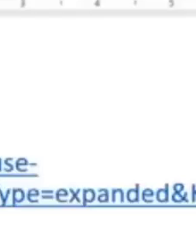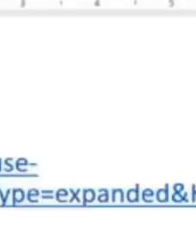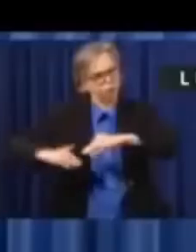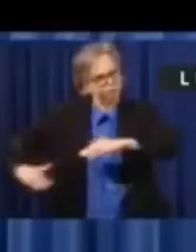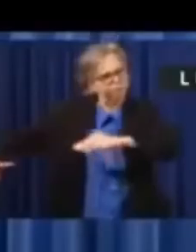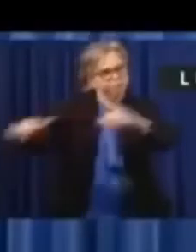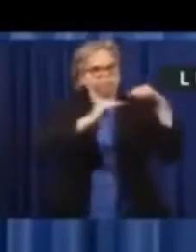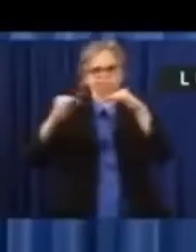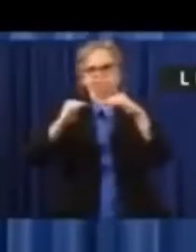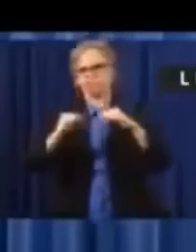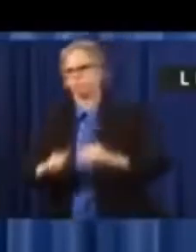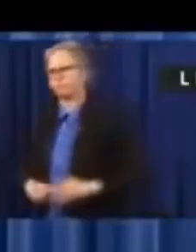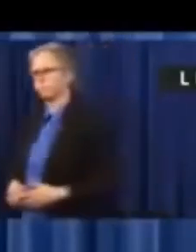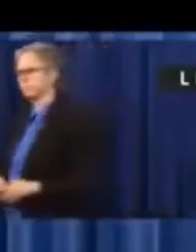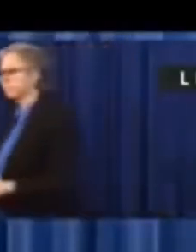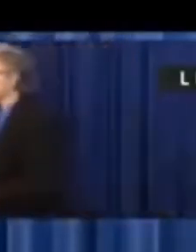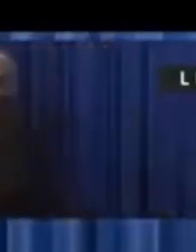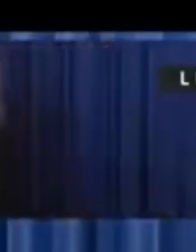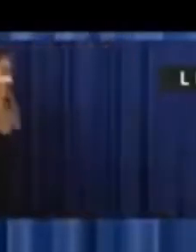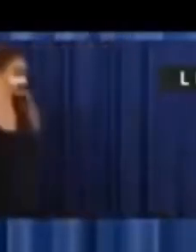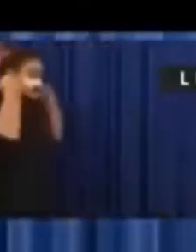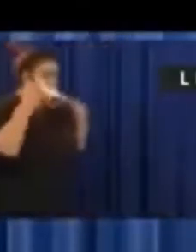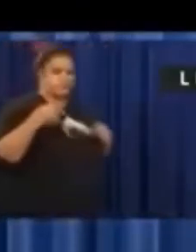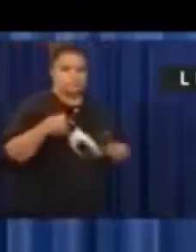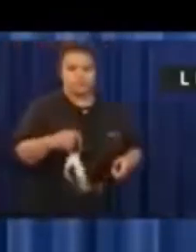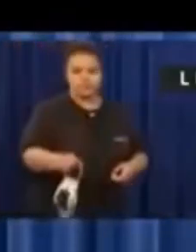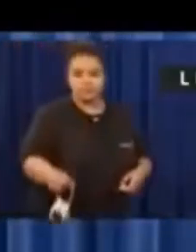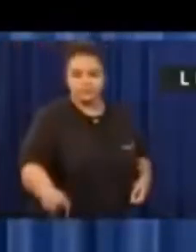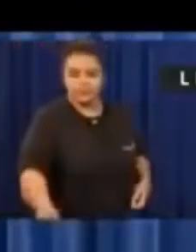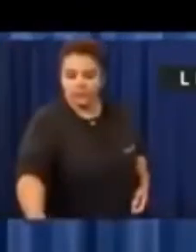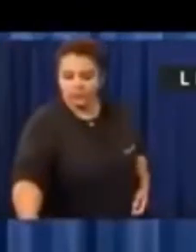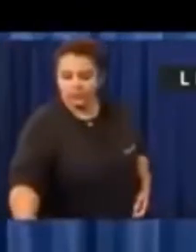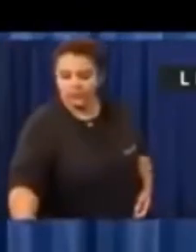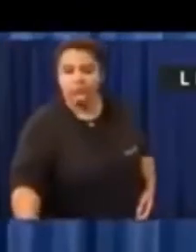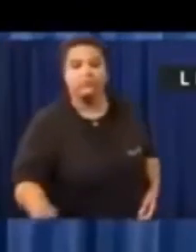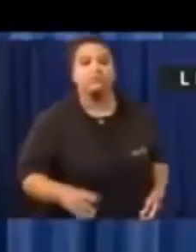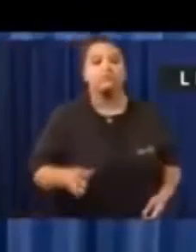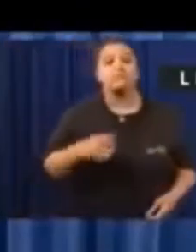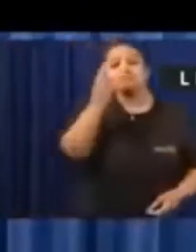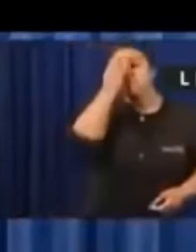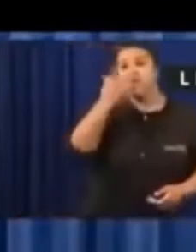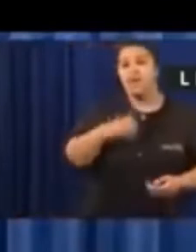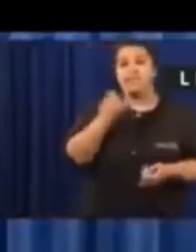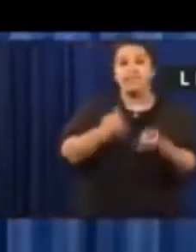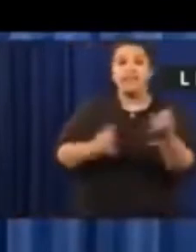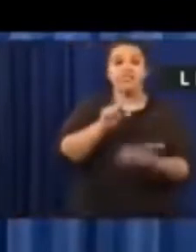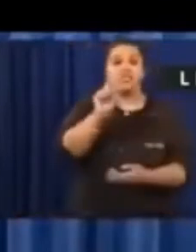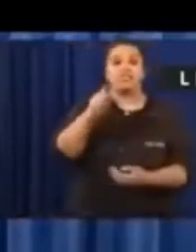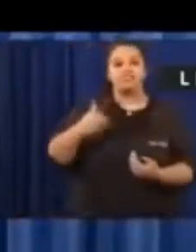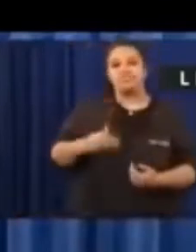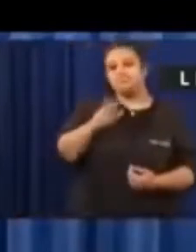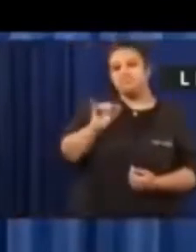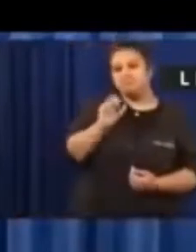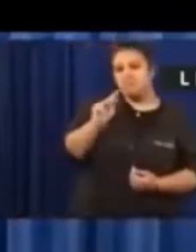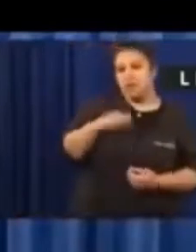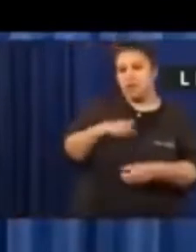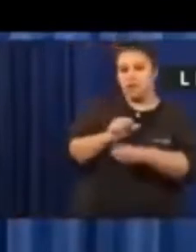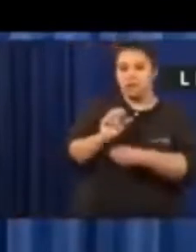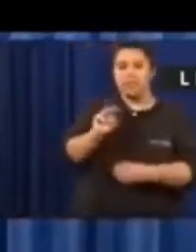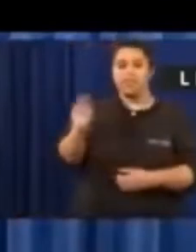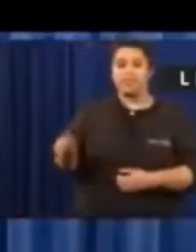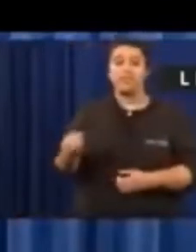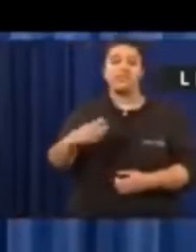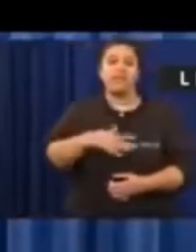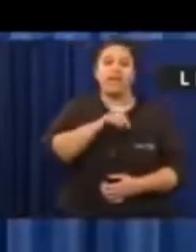that Jack Windsor WM fdtv Mansfield Governor on the last question and my question is for you and it's going to be a